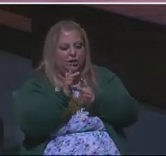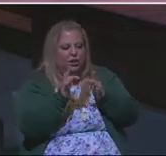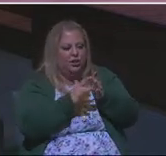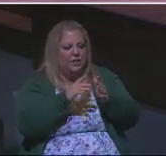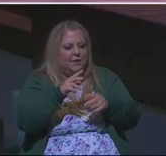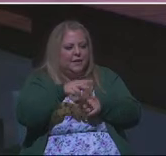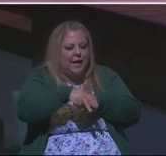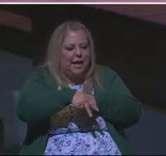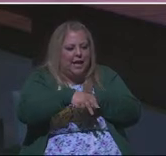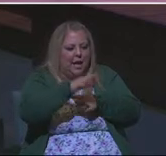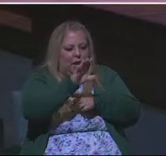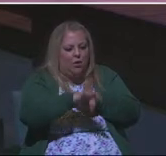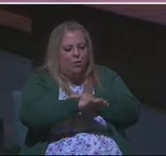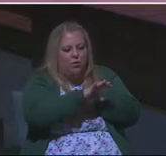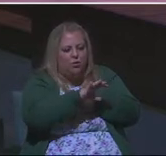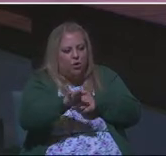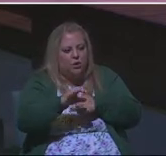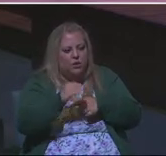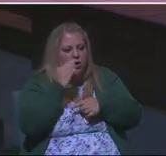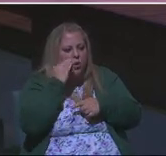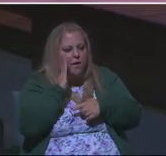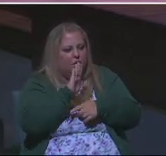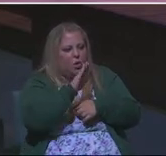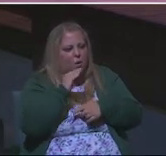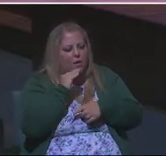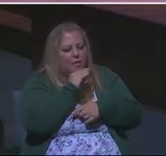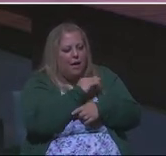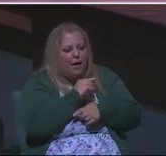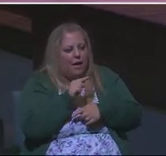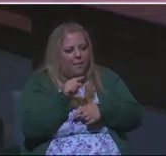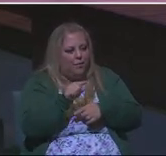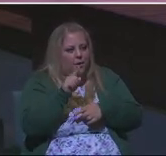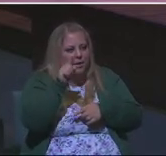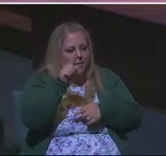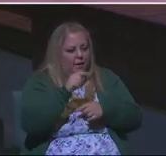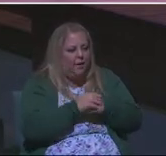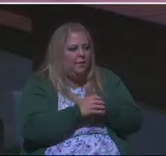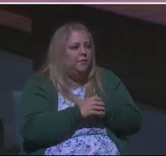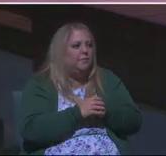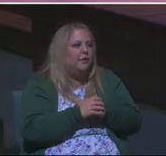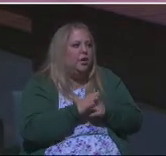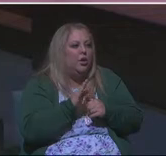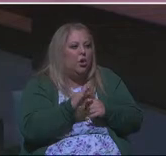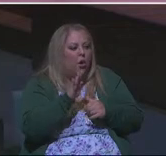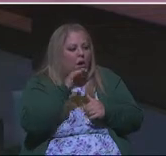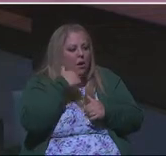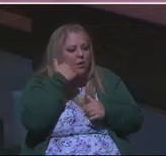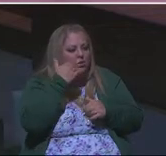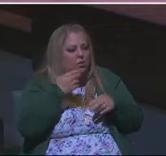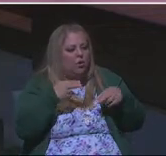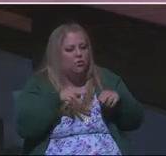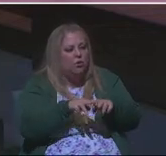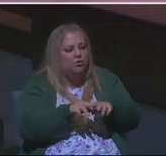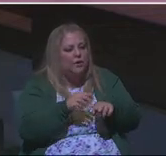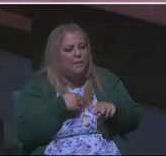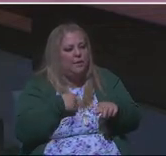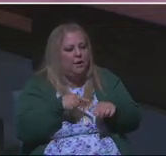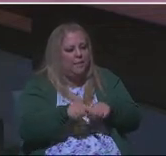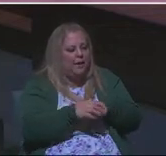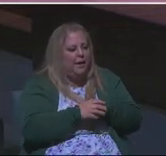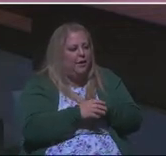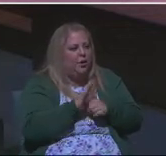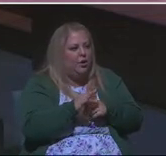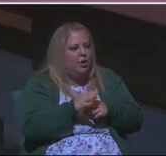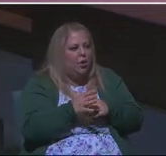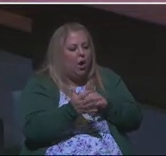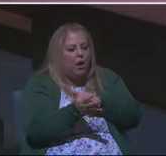that it was your lie that put him there. It was your adultery that put him there. It was your